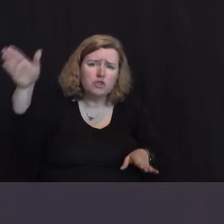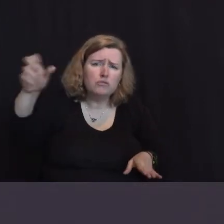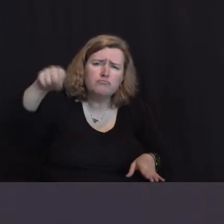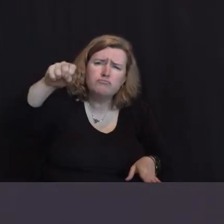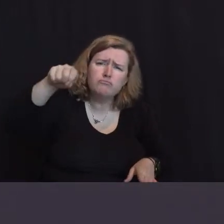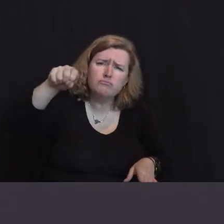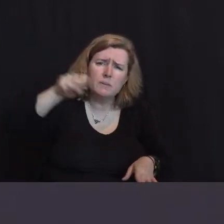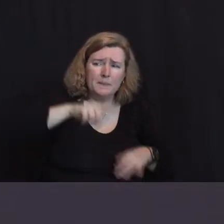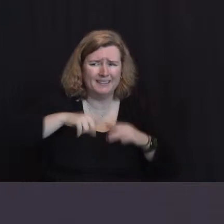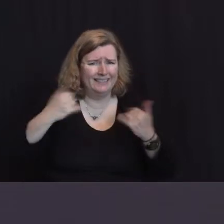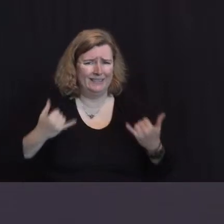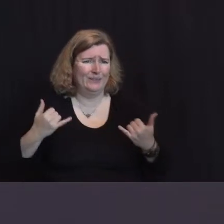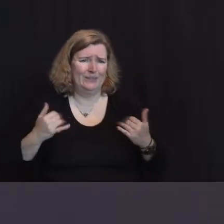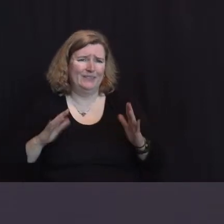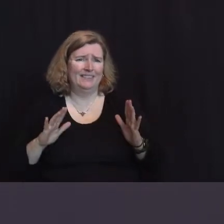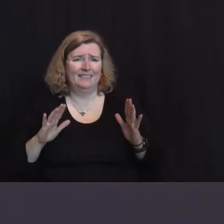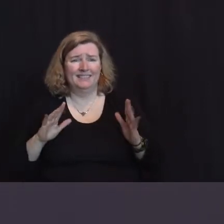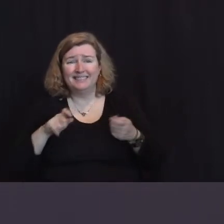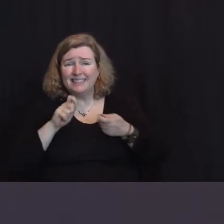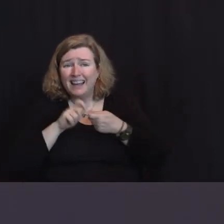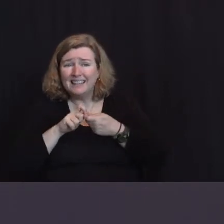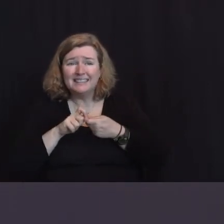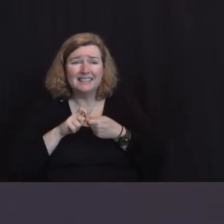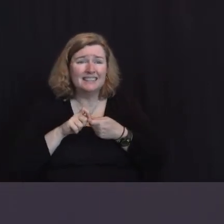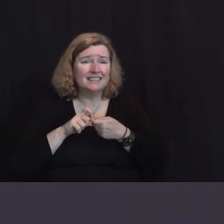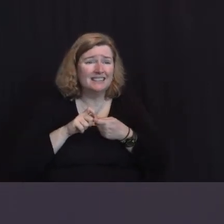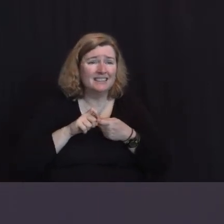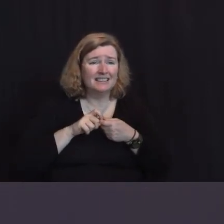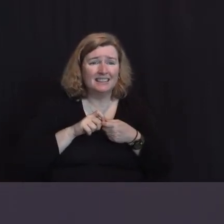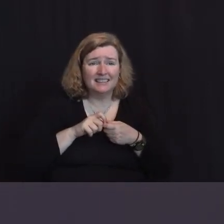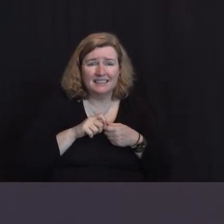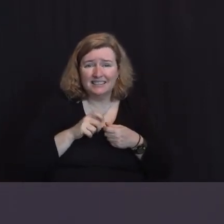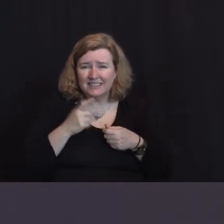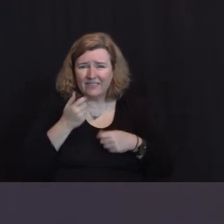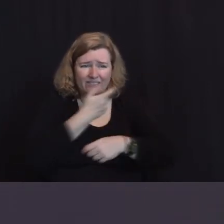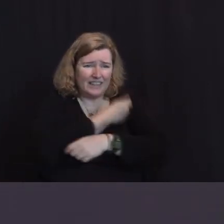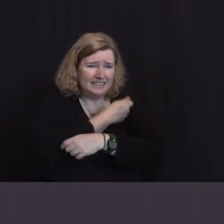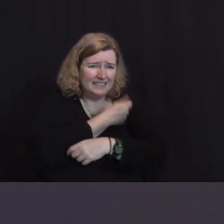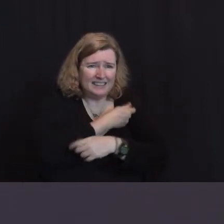70%, I can't give you a crisp answer on that.